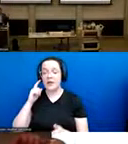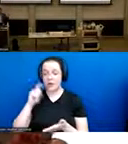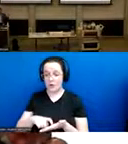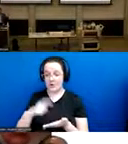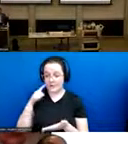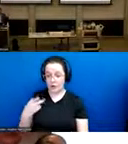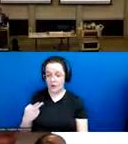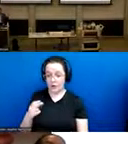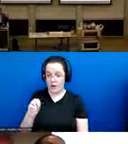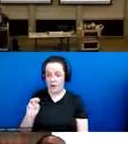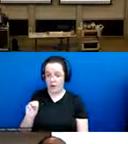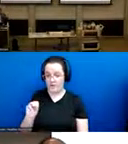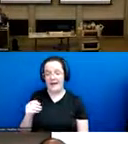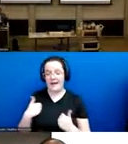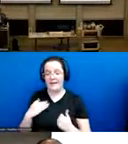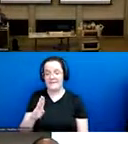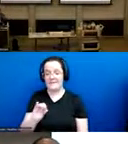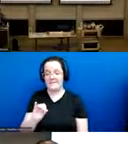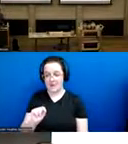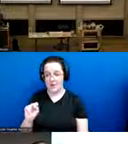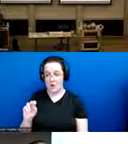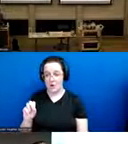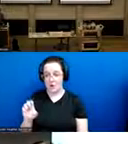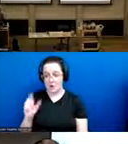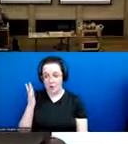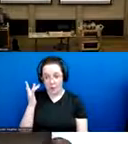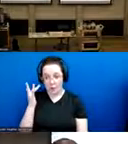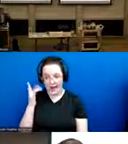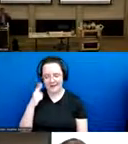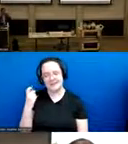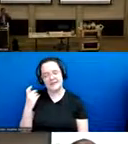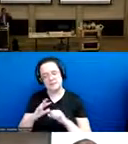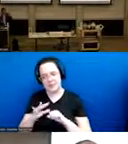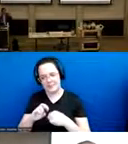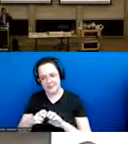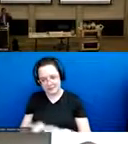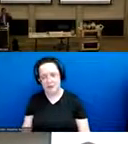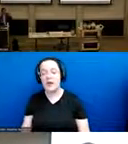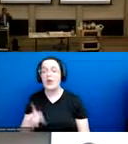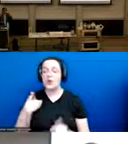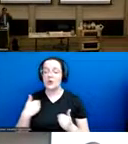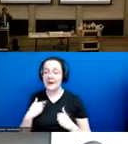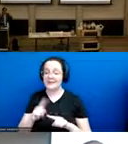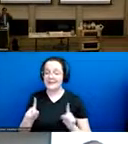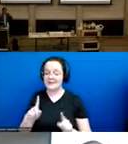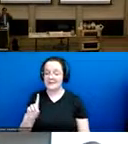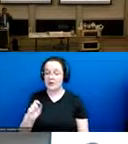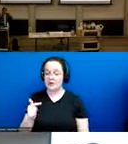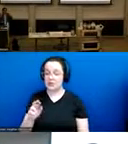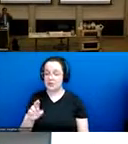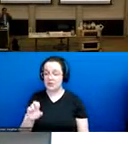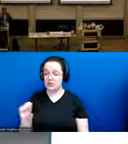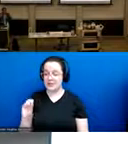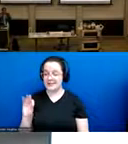Hongo-Mandel, you actually have a bit note because this is atomic physics, right? Because you have different degrees of pump power in